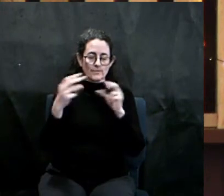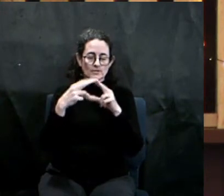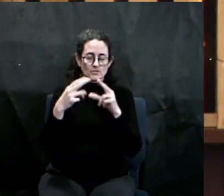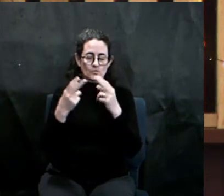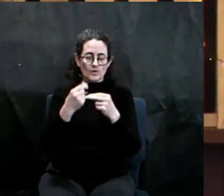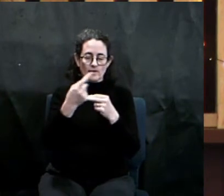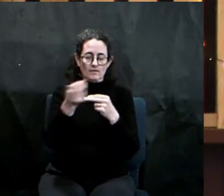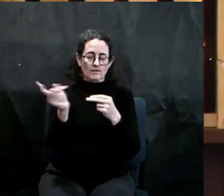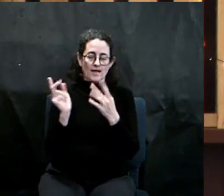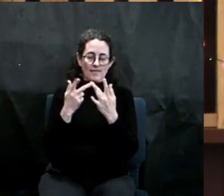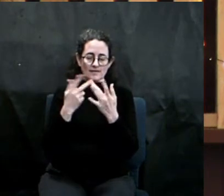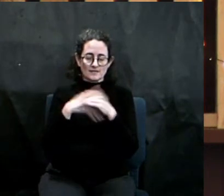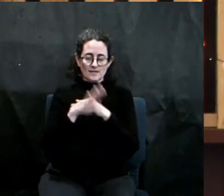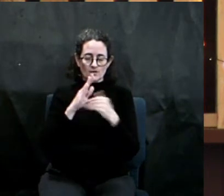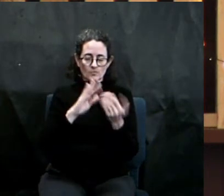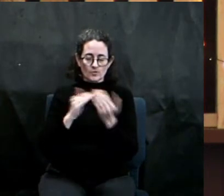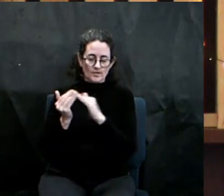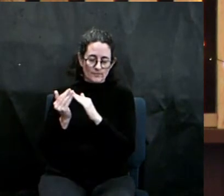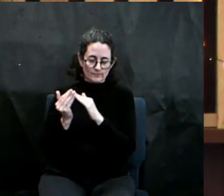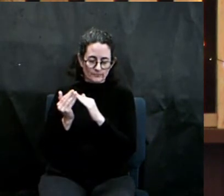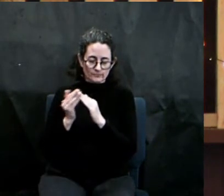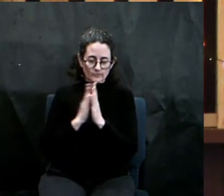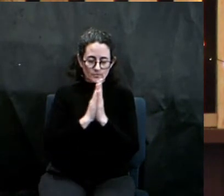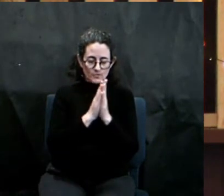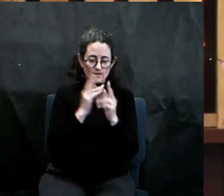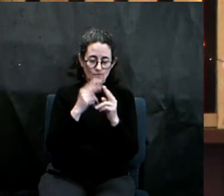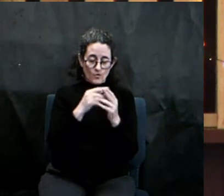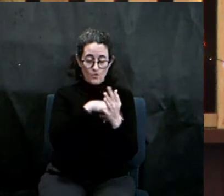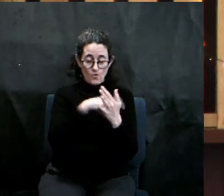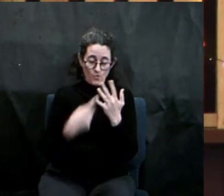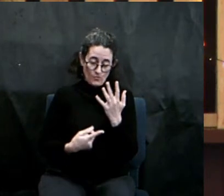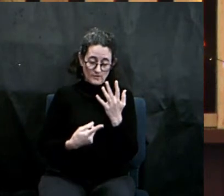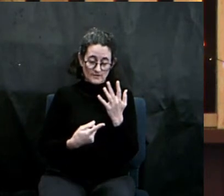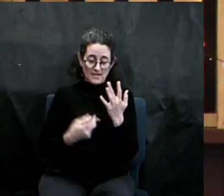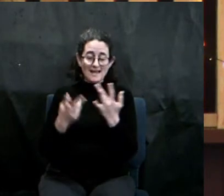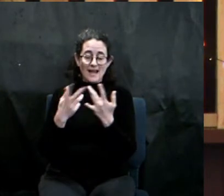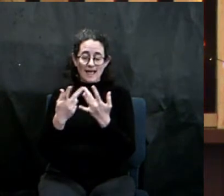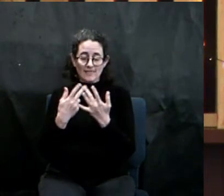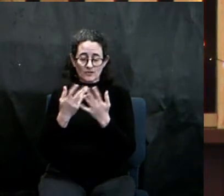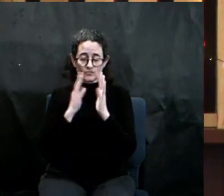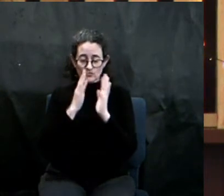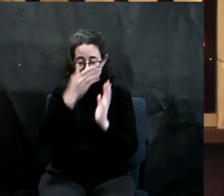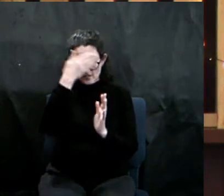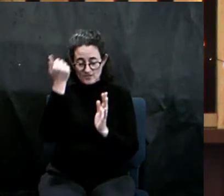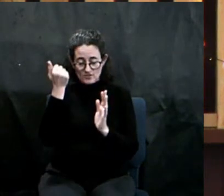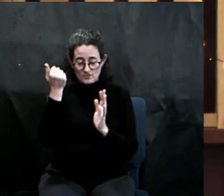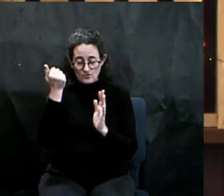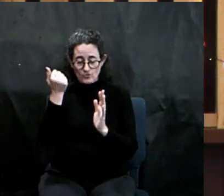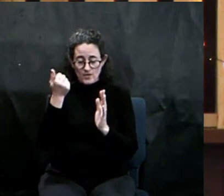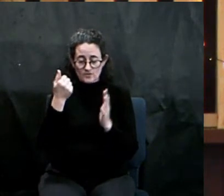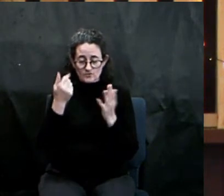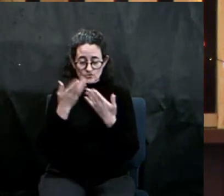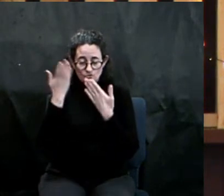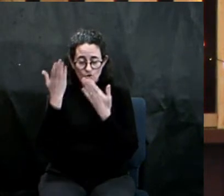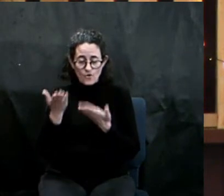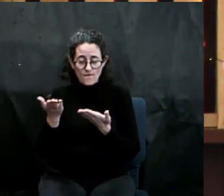community. We pray for these and other Christians serving in countries where there is increased hostility to the gospel, and especially for